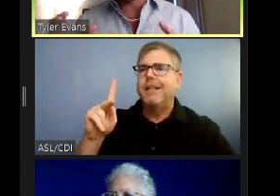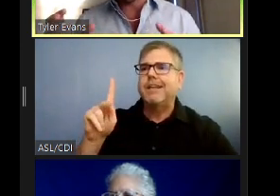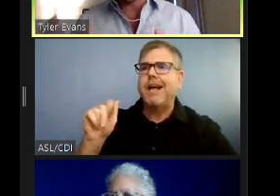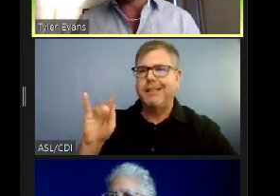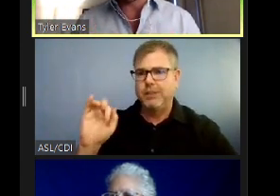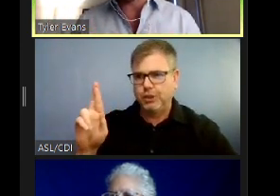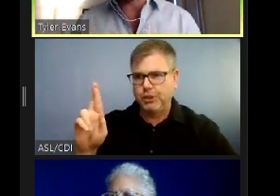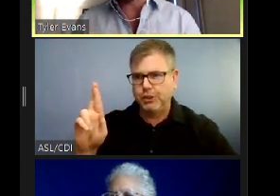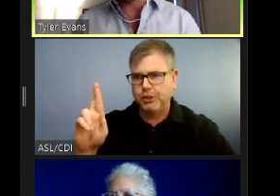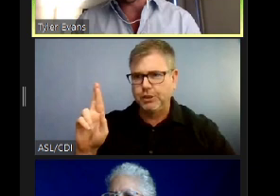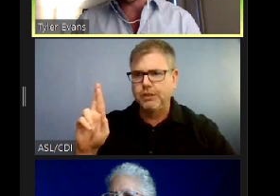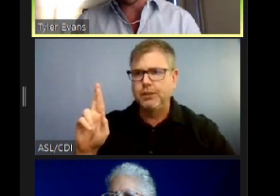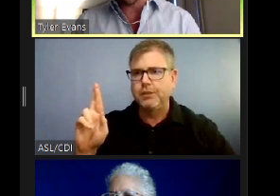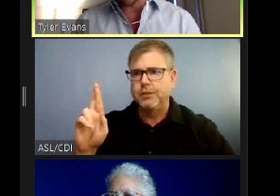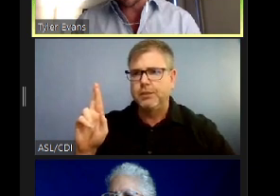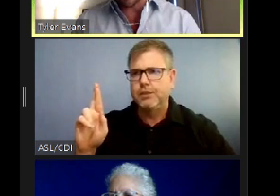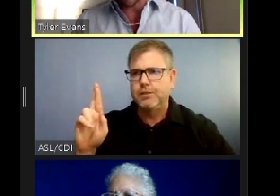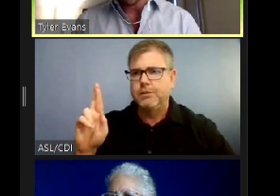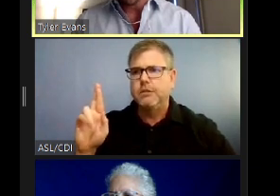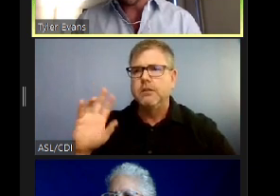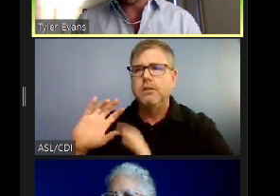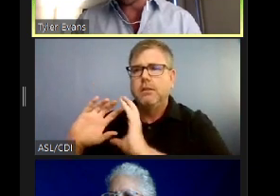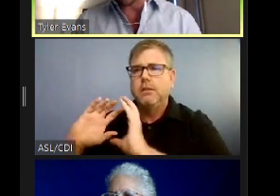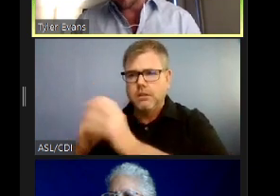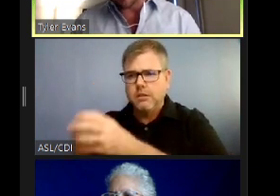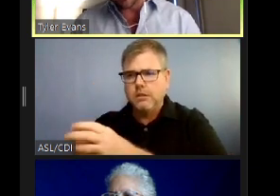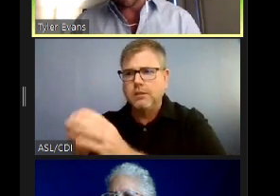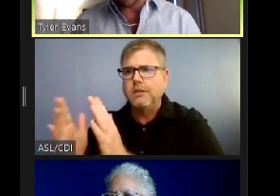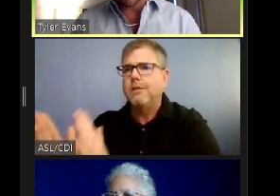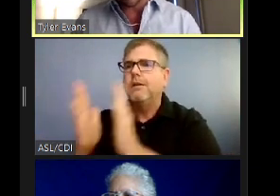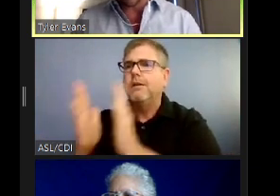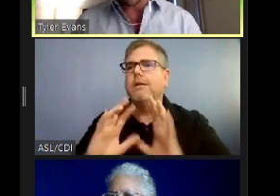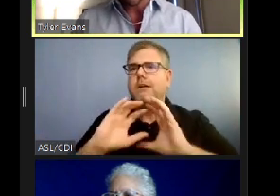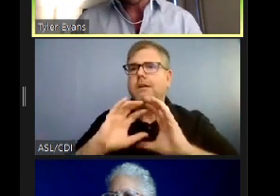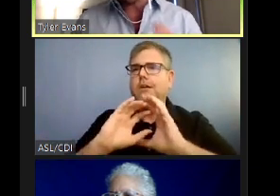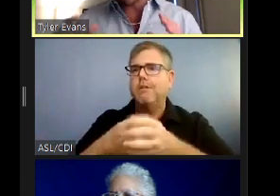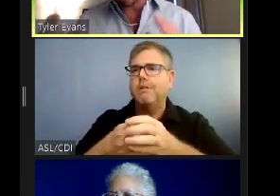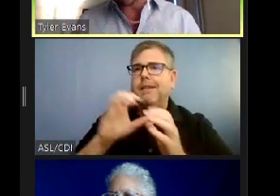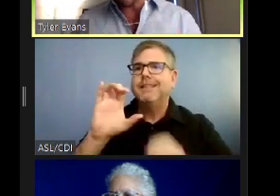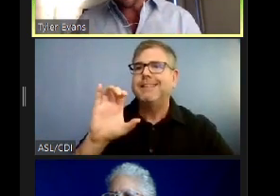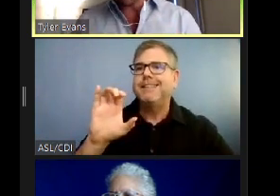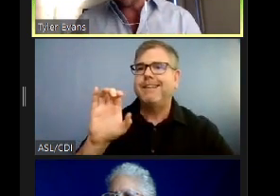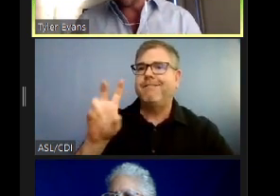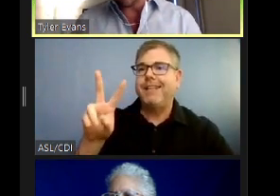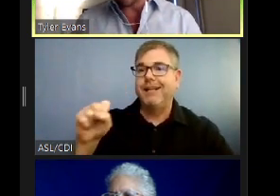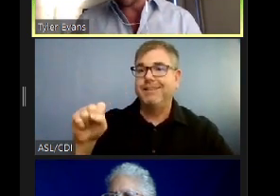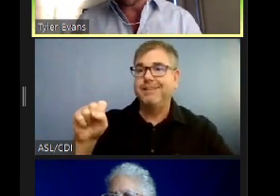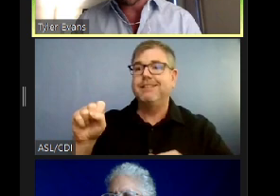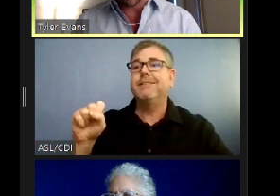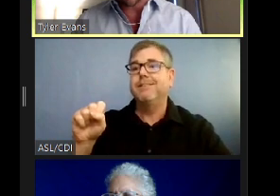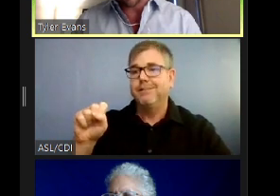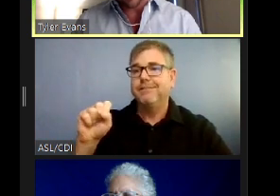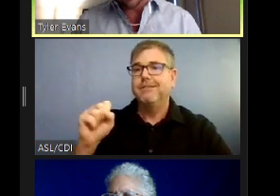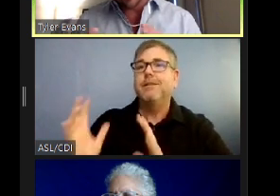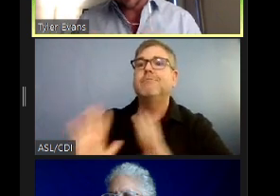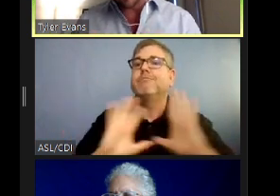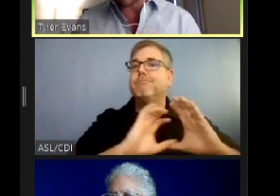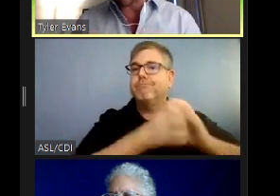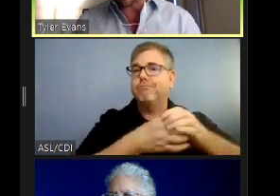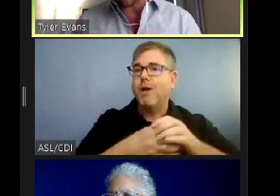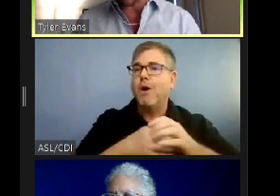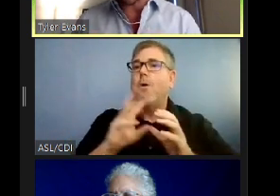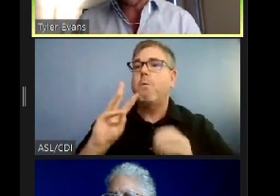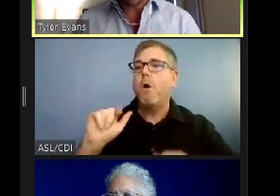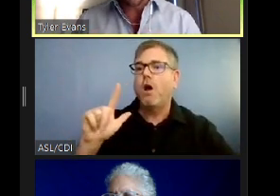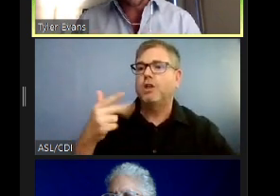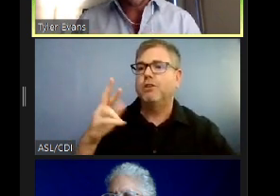which is now covering the long-term care facilities, like your skilled nursing facilities. And then there's the Department of Corrections that is